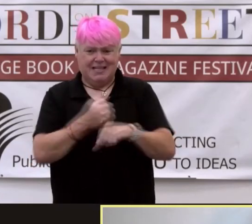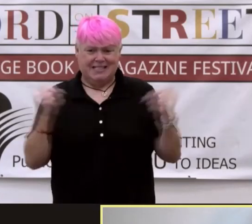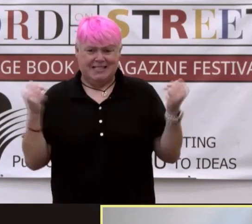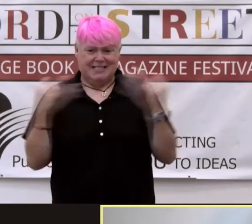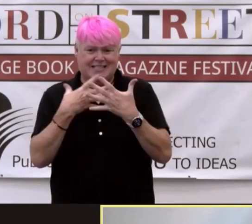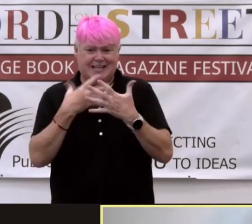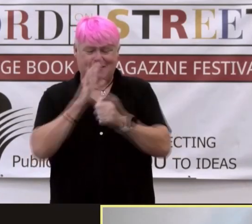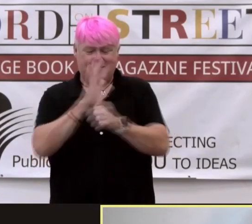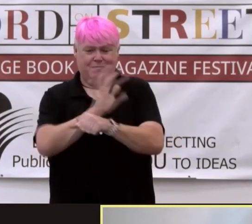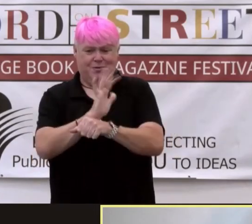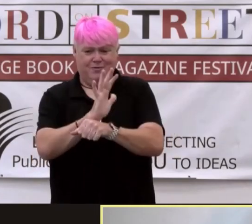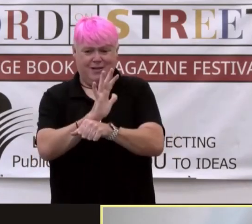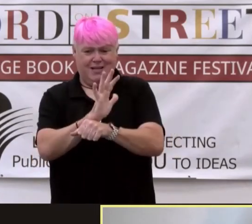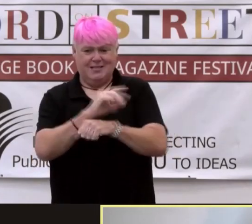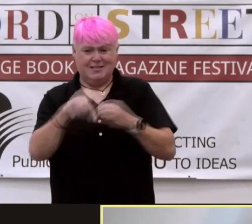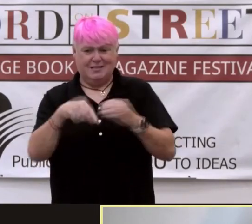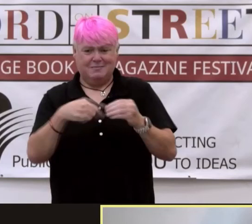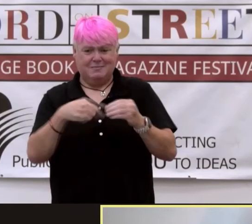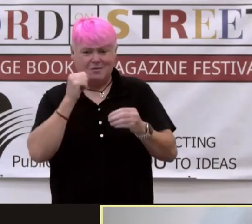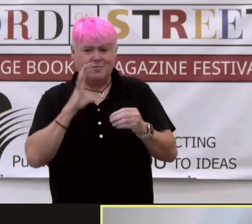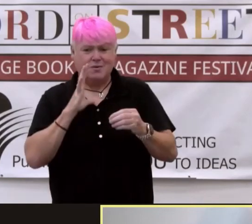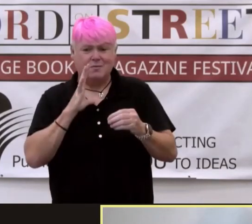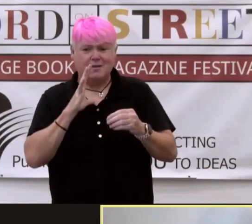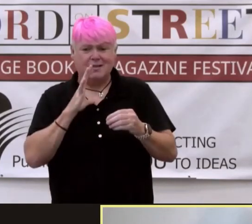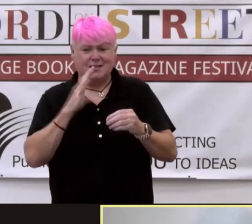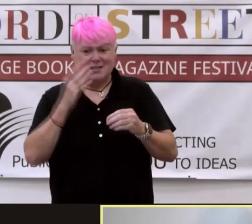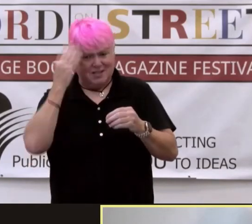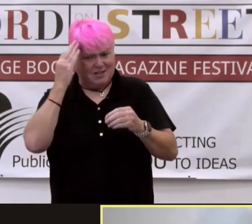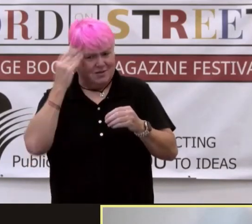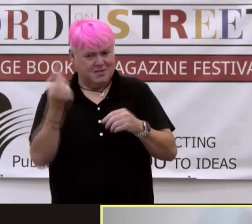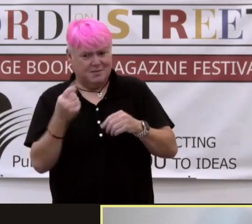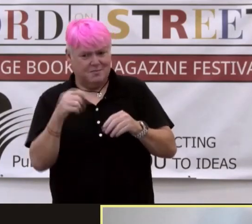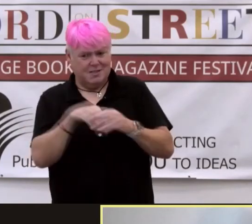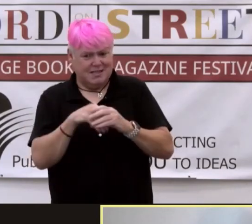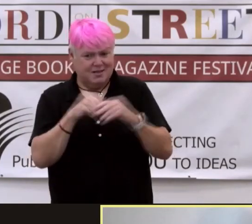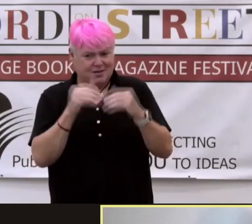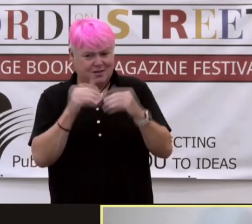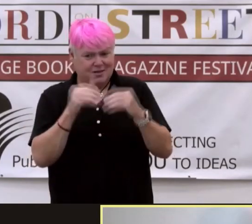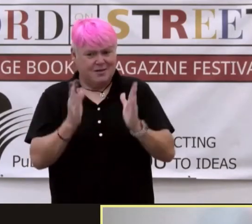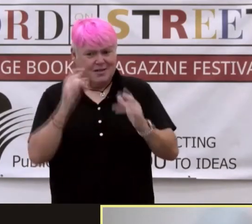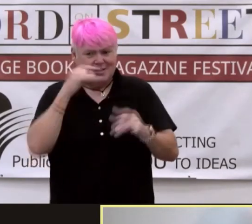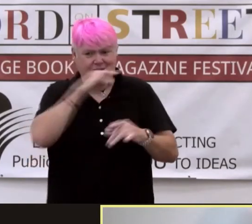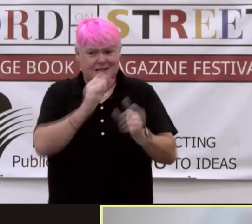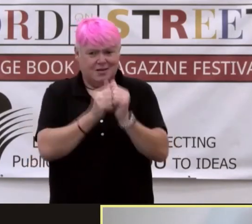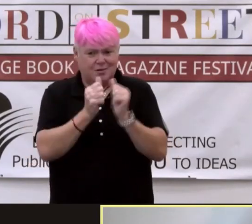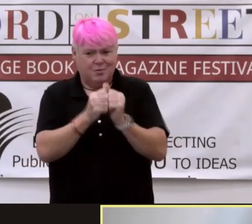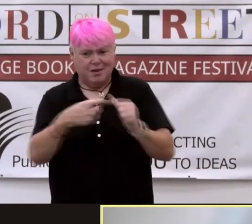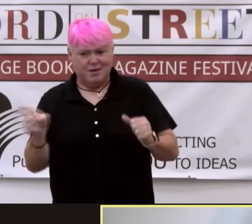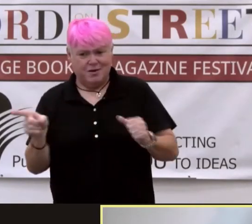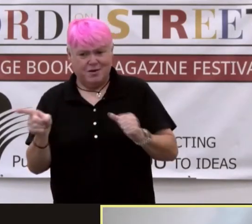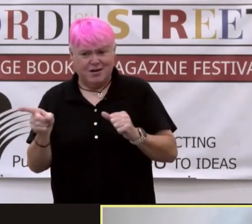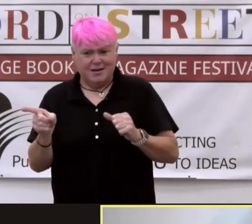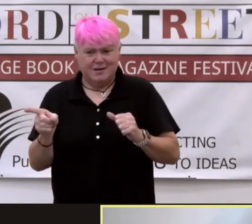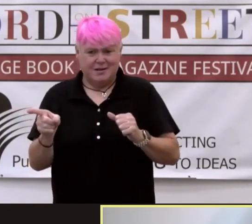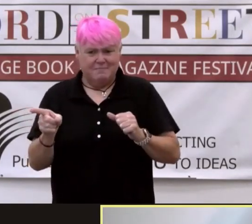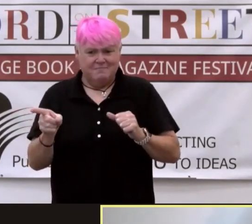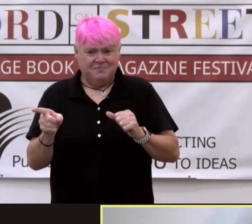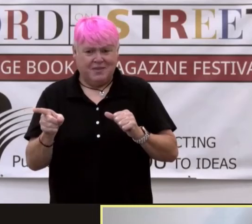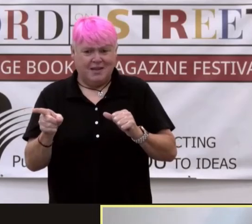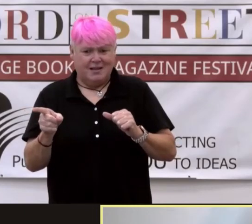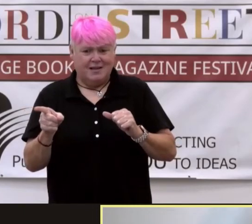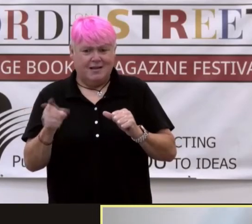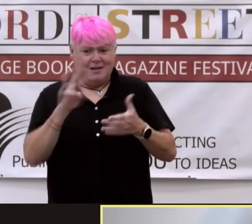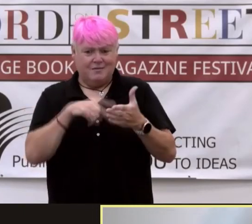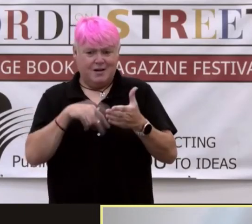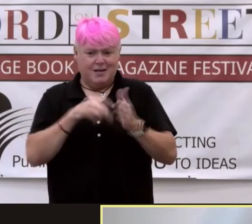who it just starts out, she knows someone's in her house and her kids are with her, and I don't want to ruin anything other than that, but I read that